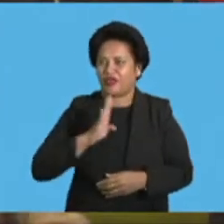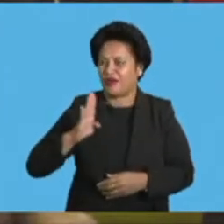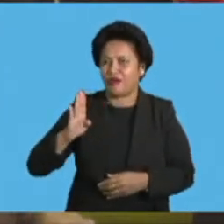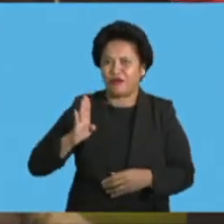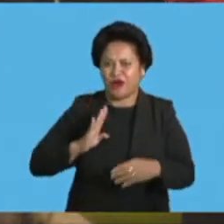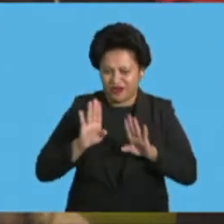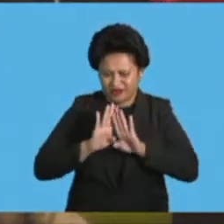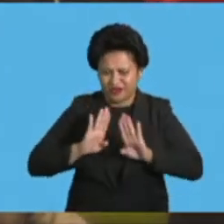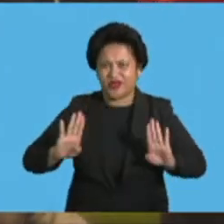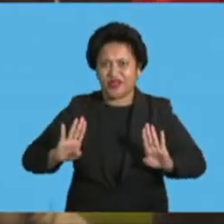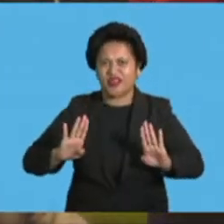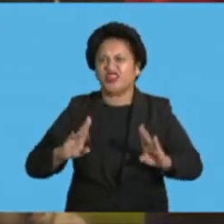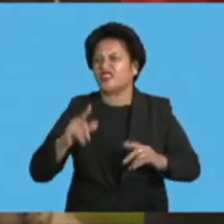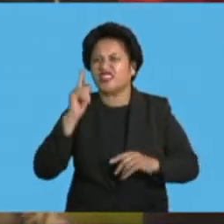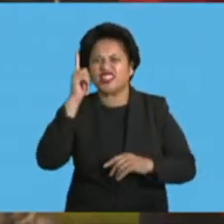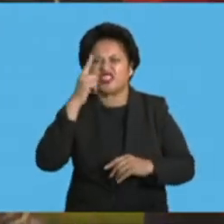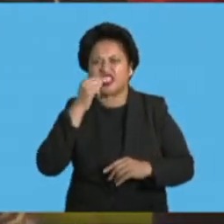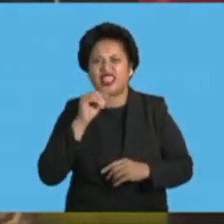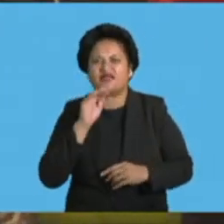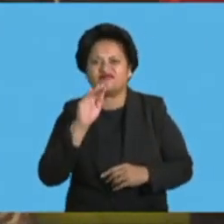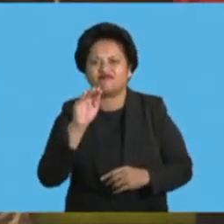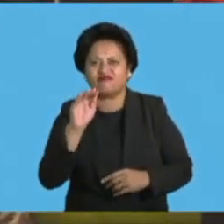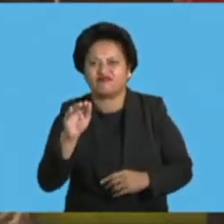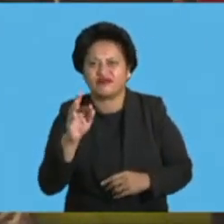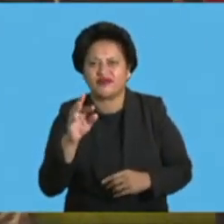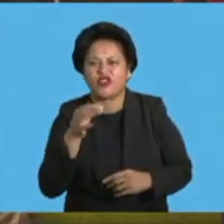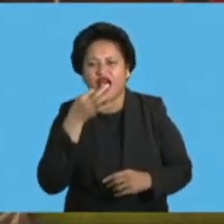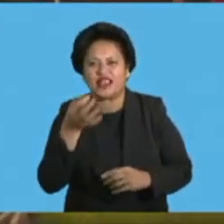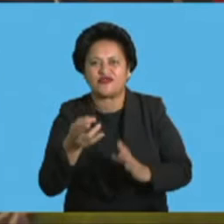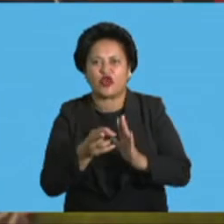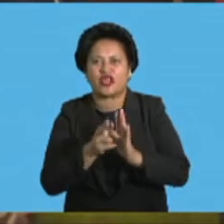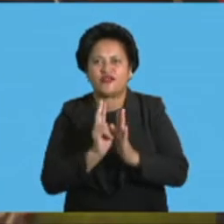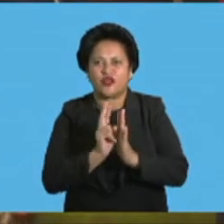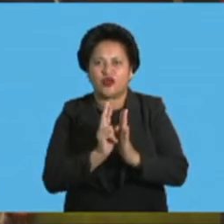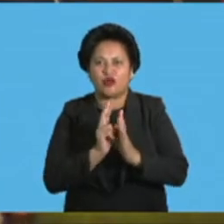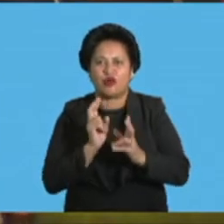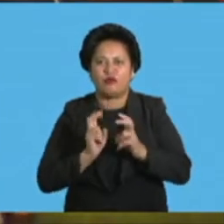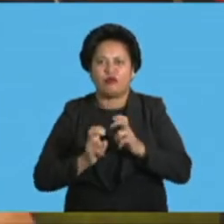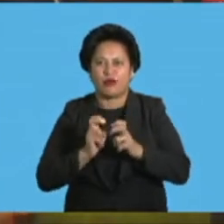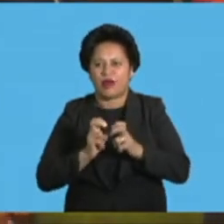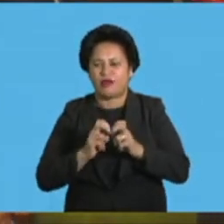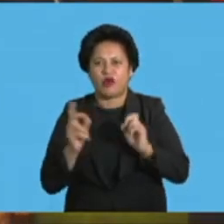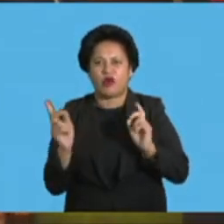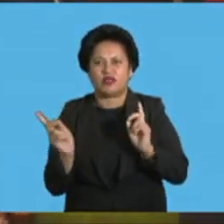appeals. There was a disciplinary staff board which was dissolved in